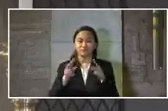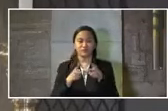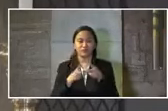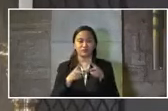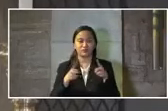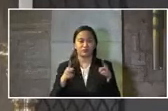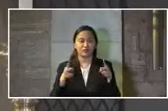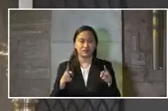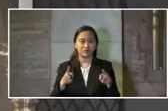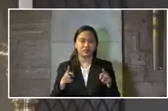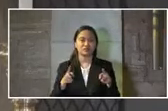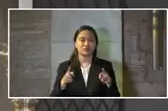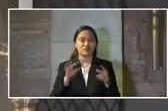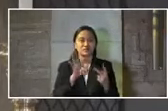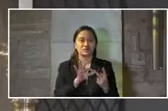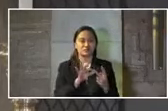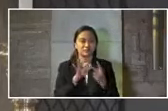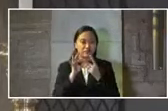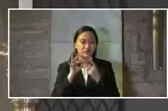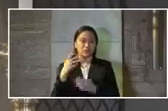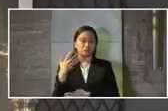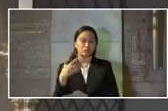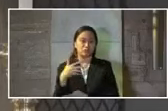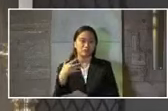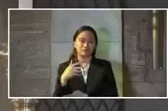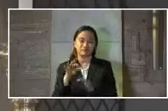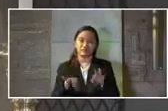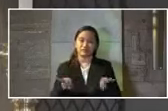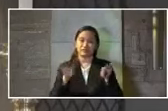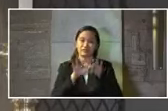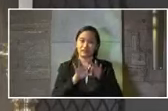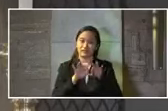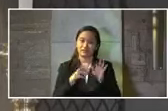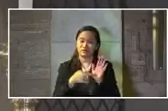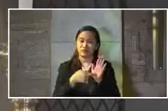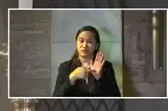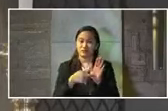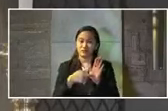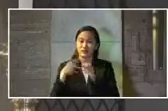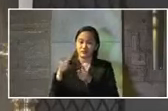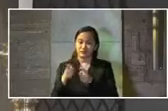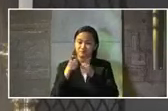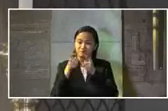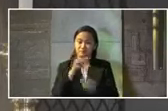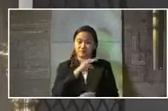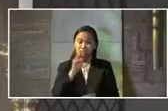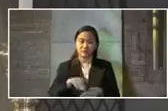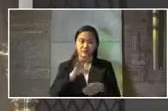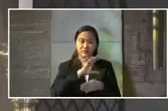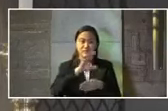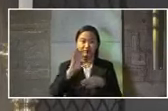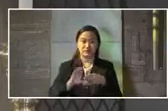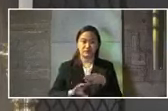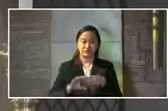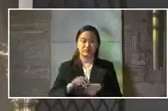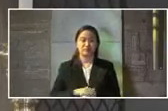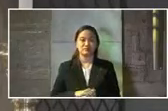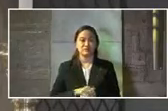rare, special, and important relics given to the Manila Cathedral as patrons